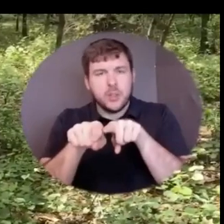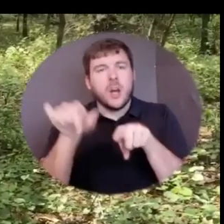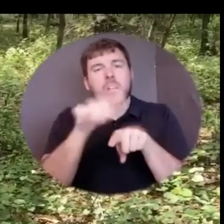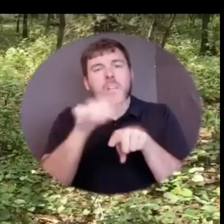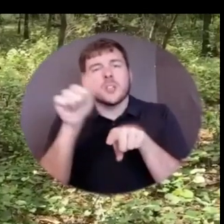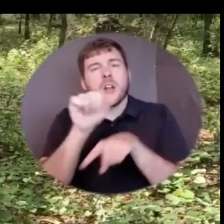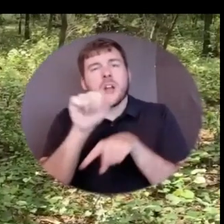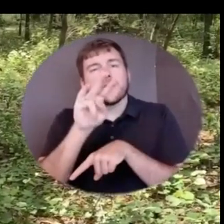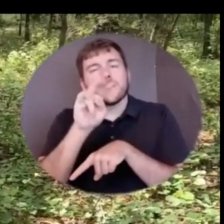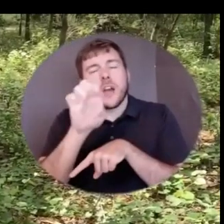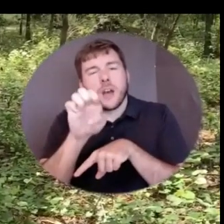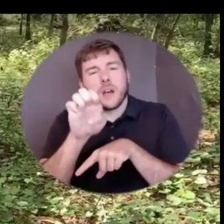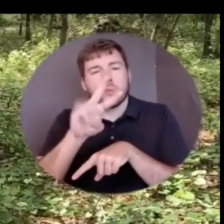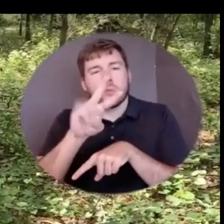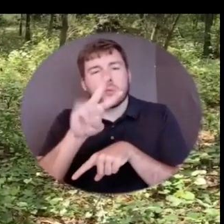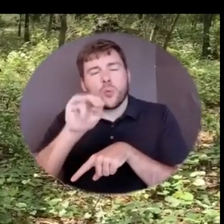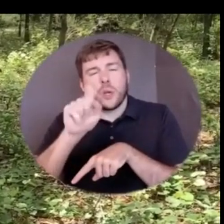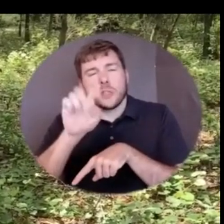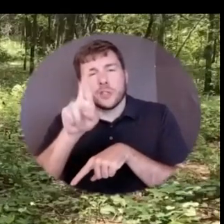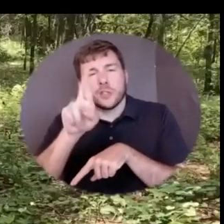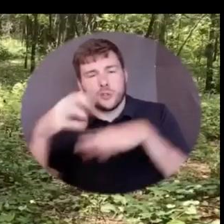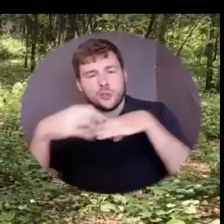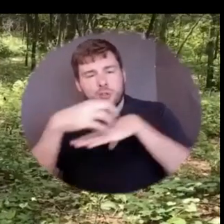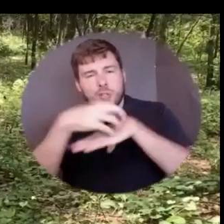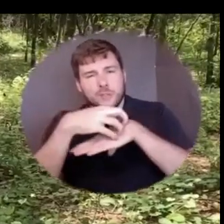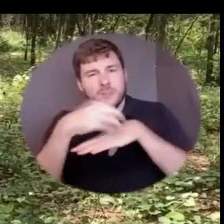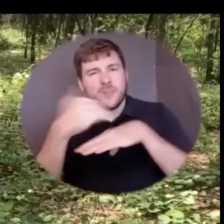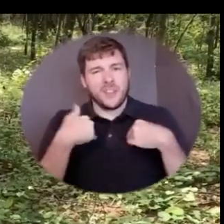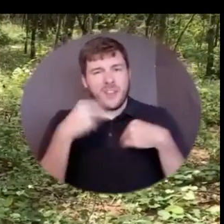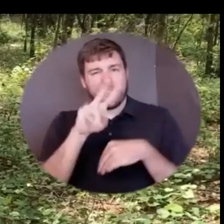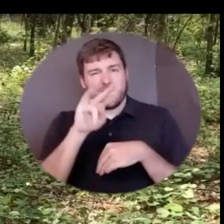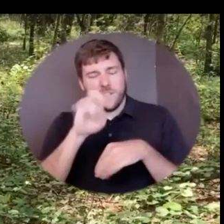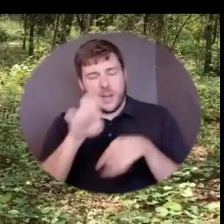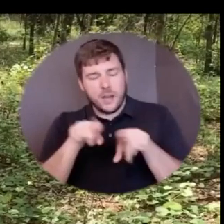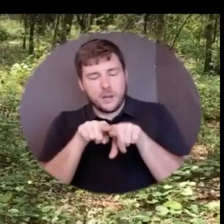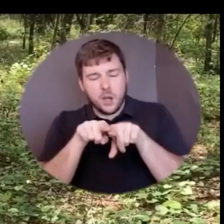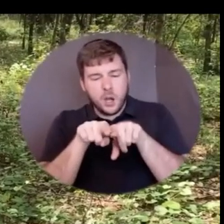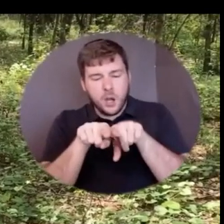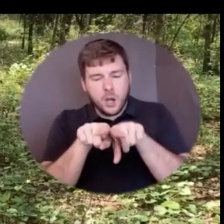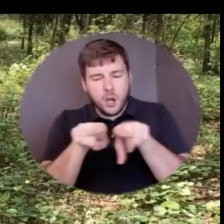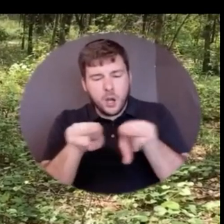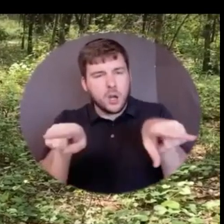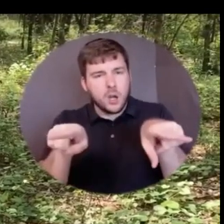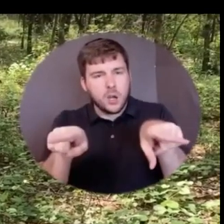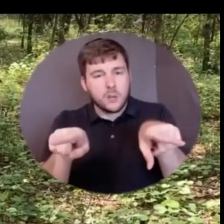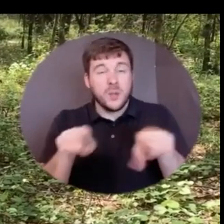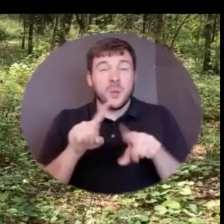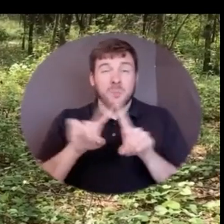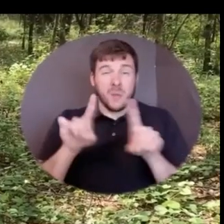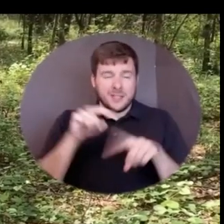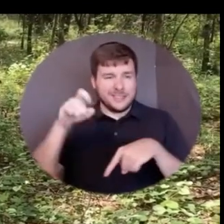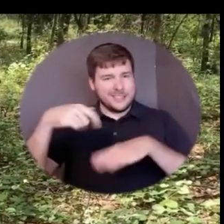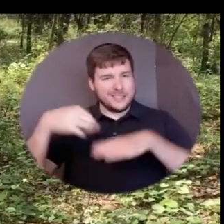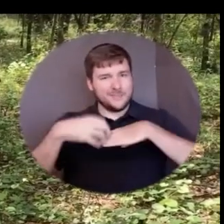the end of its vine, it always splits off into a fork. Here in the Sandhills, muscadine are a really important food source for a lot of our small